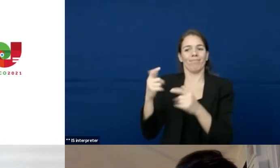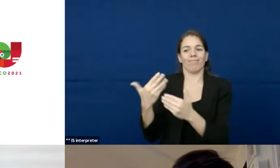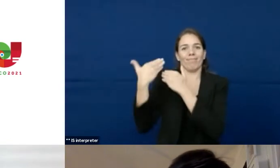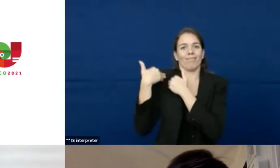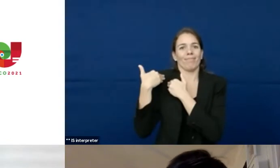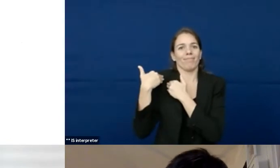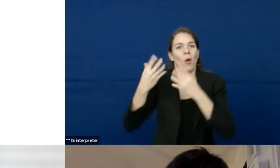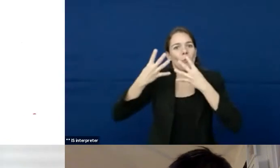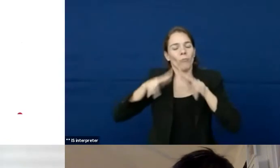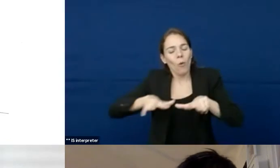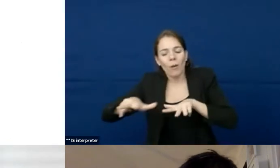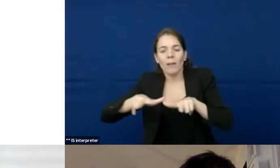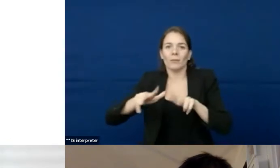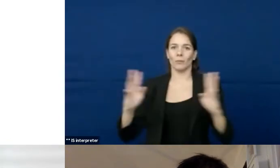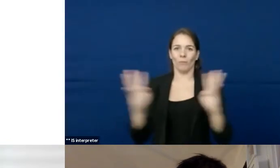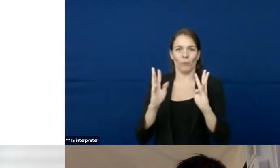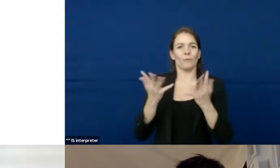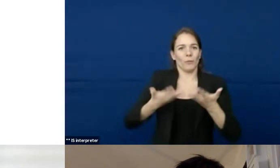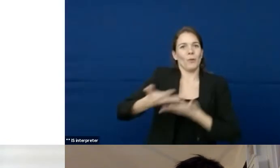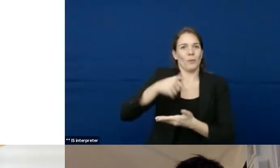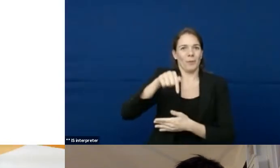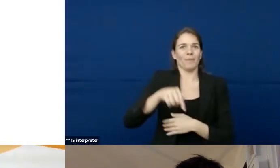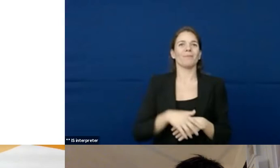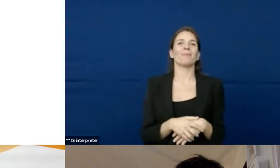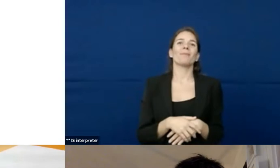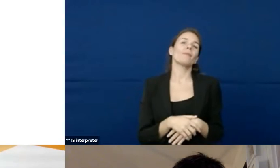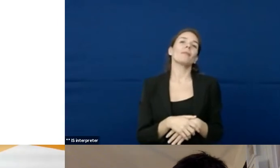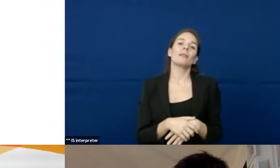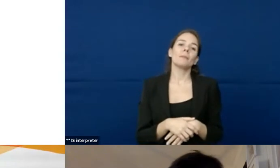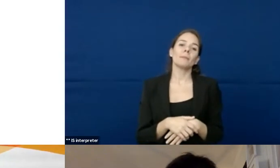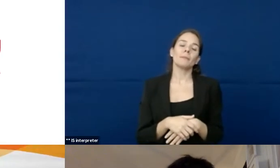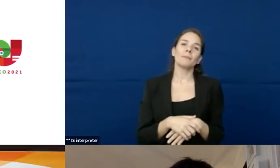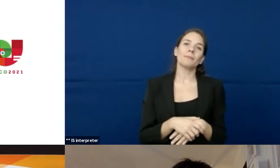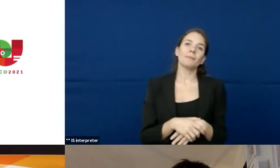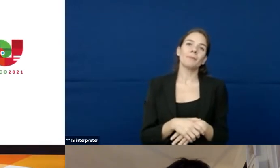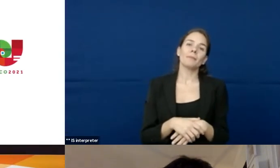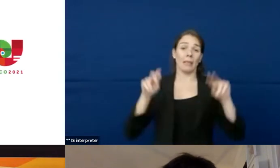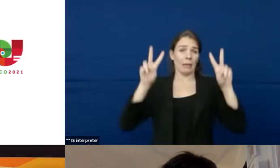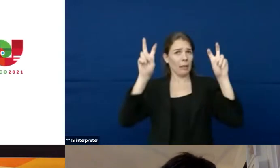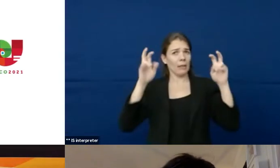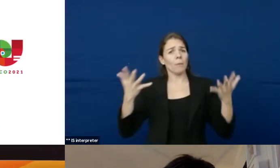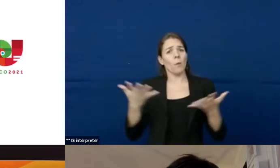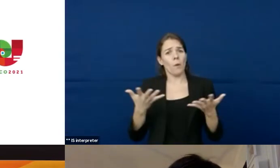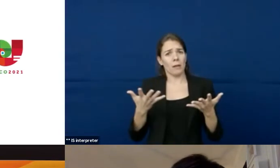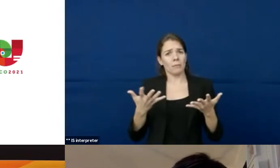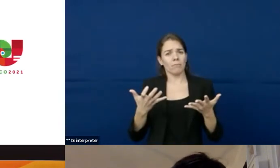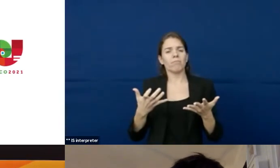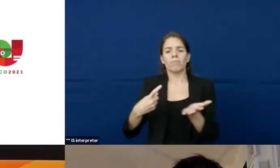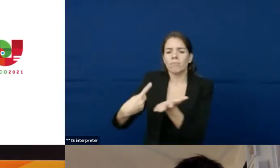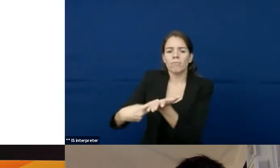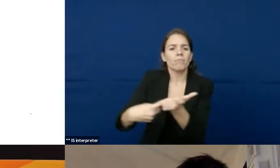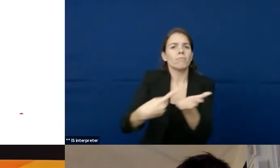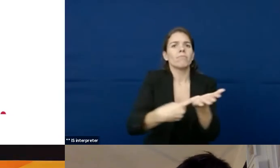just as the previous poll has shown importance of that. I would like to put forward 2 points. And if you don't mind,